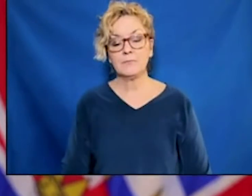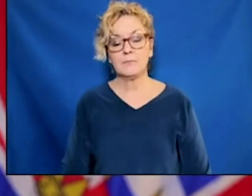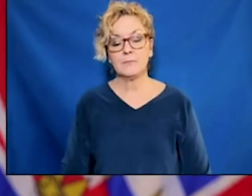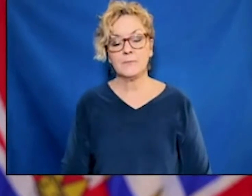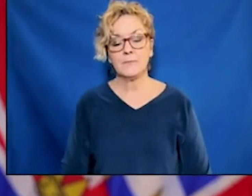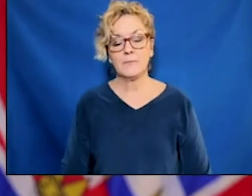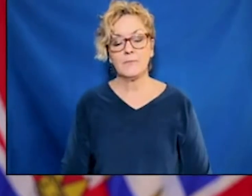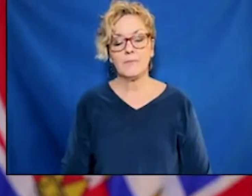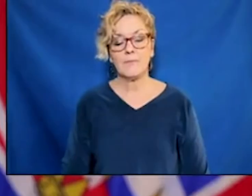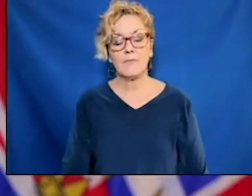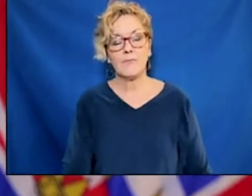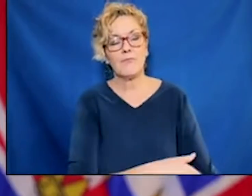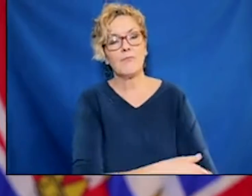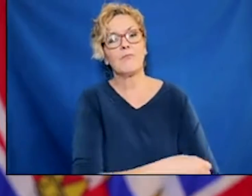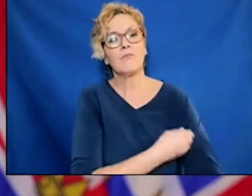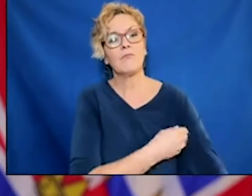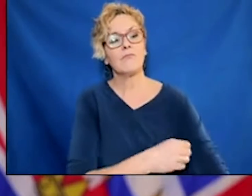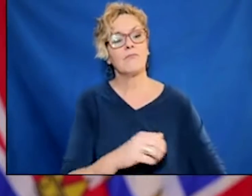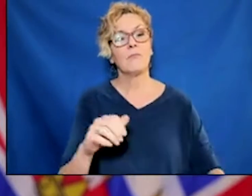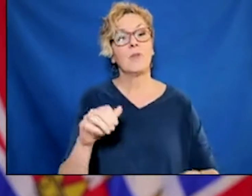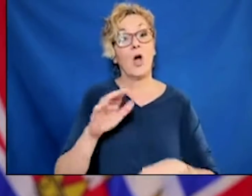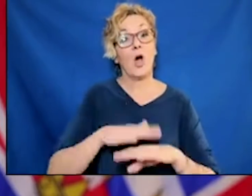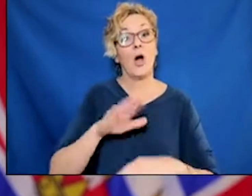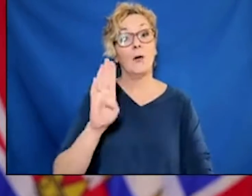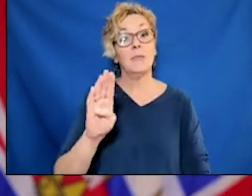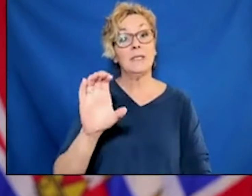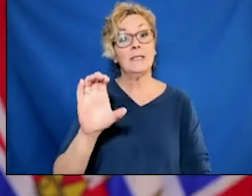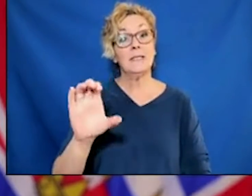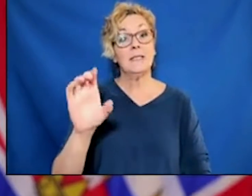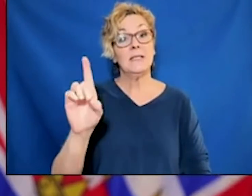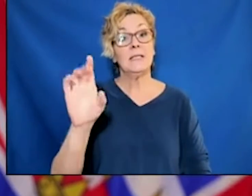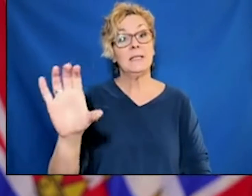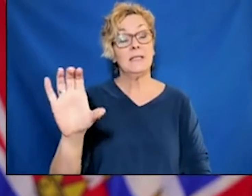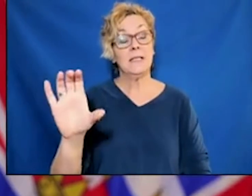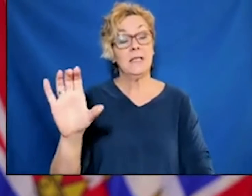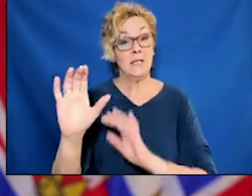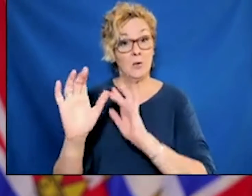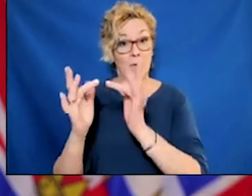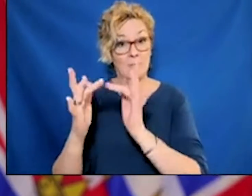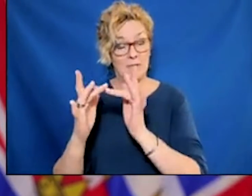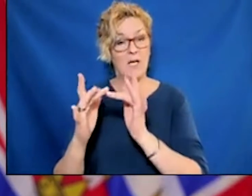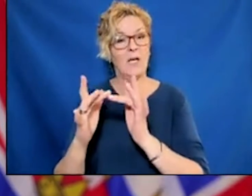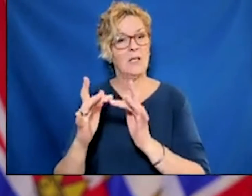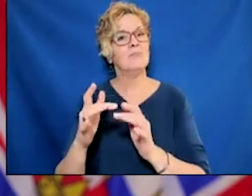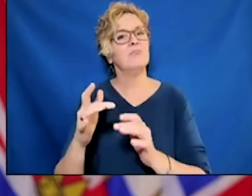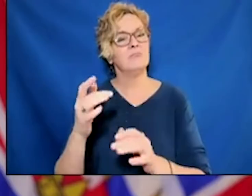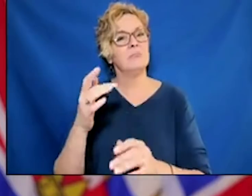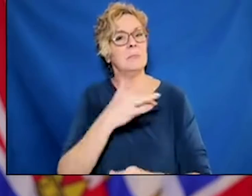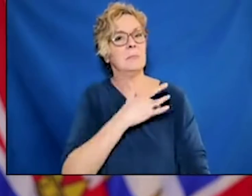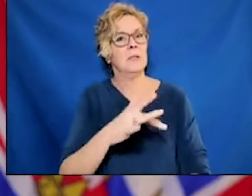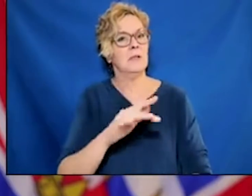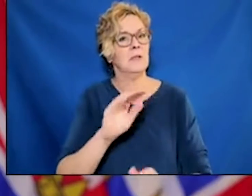dashboard will be published this afternoon on the BC CDC website.